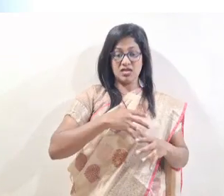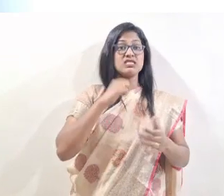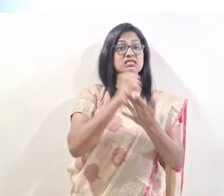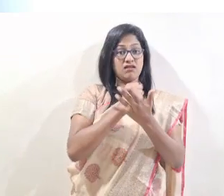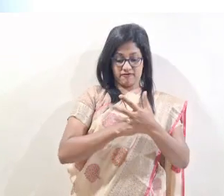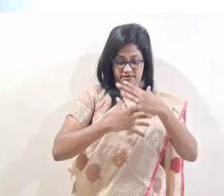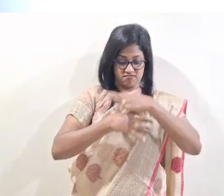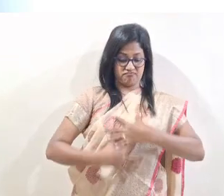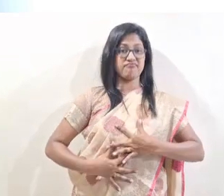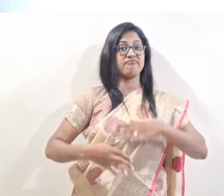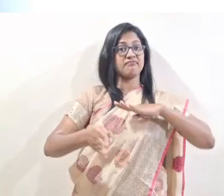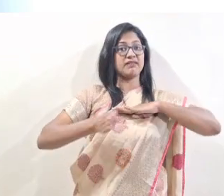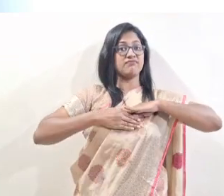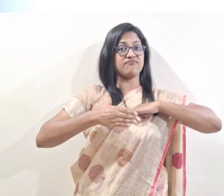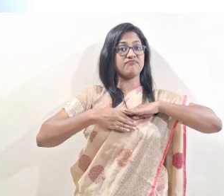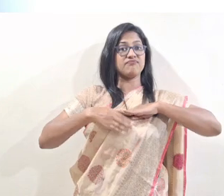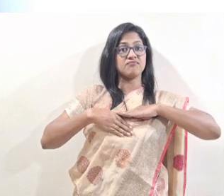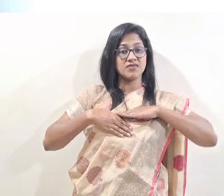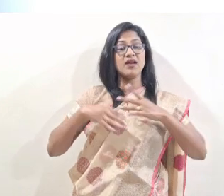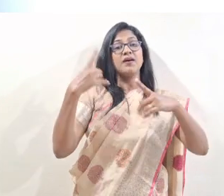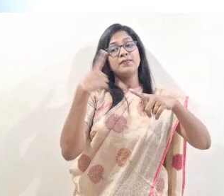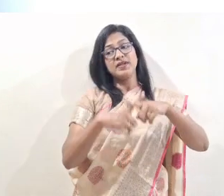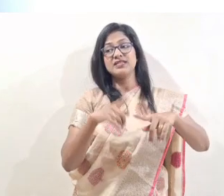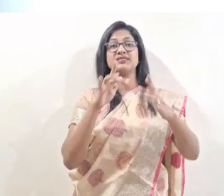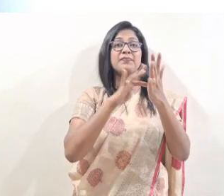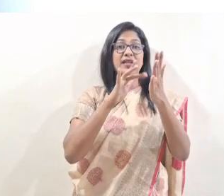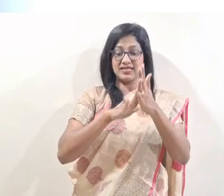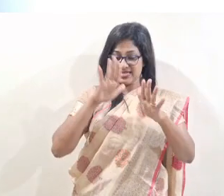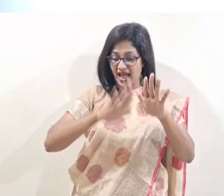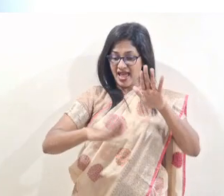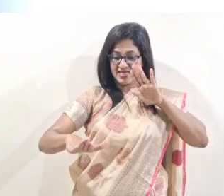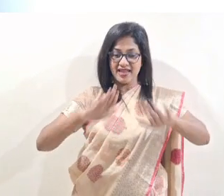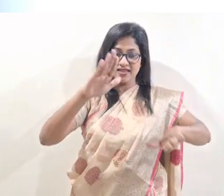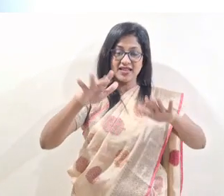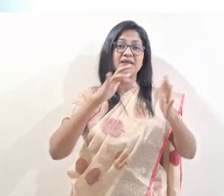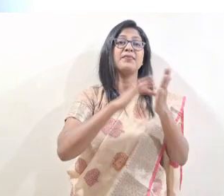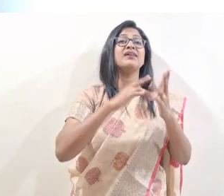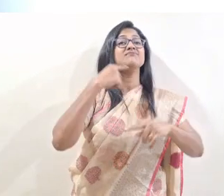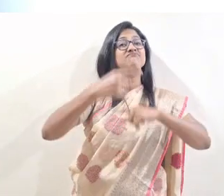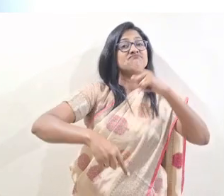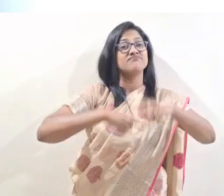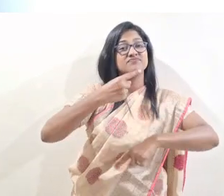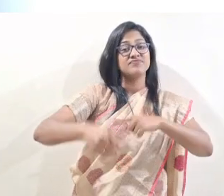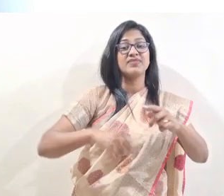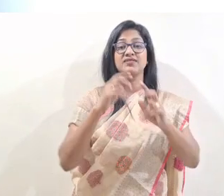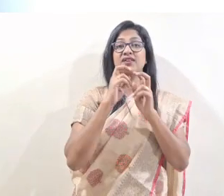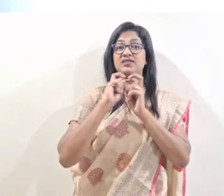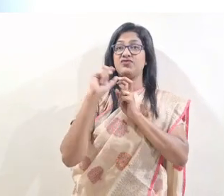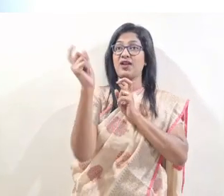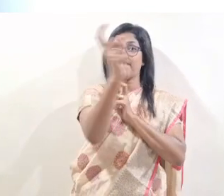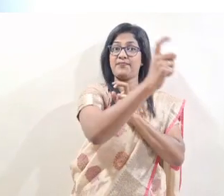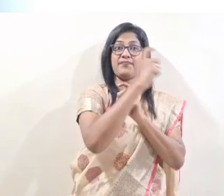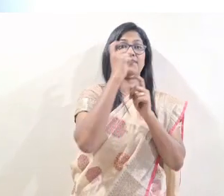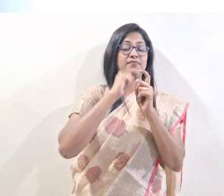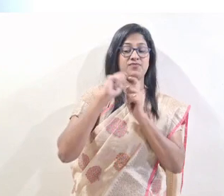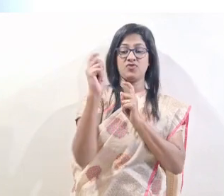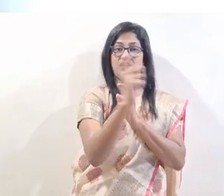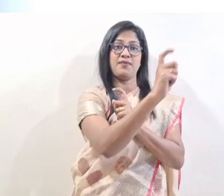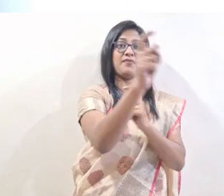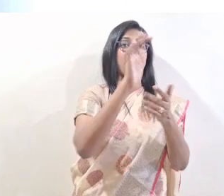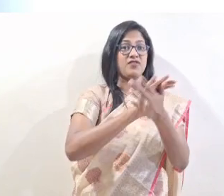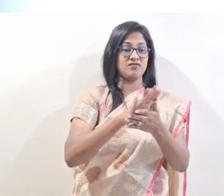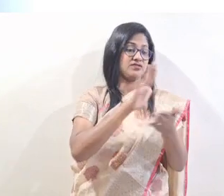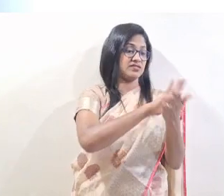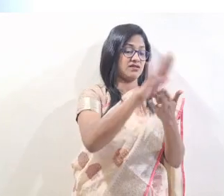neck, and cleaning of the all touch points. Every metro train after every trip is cleaned